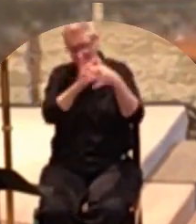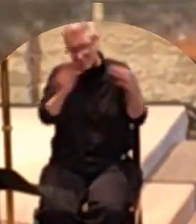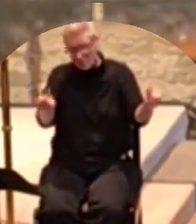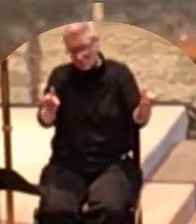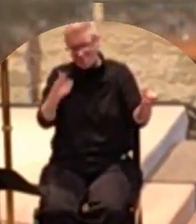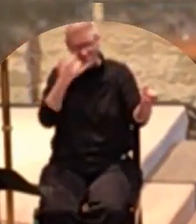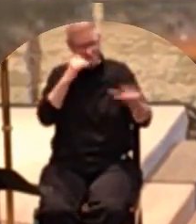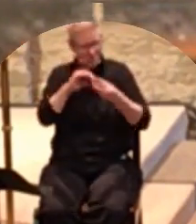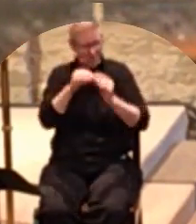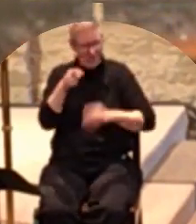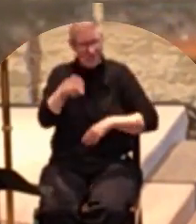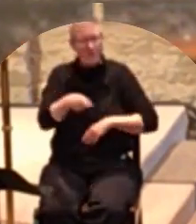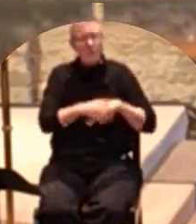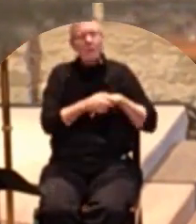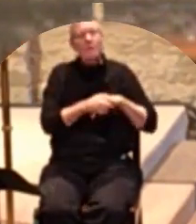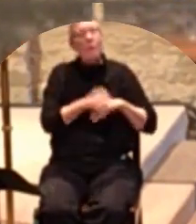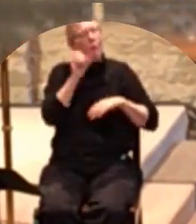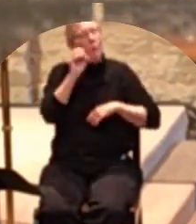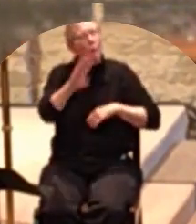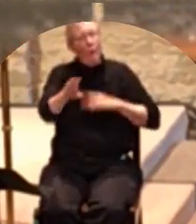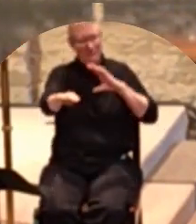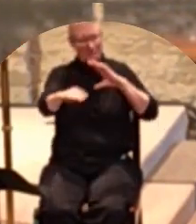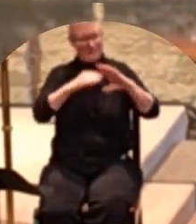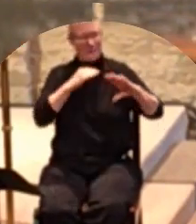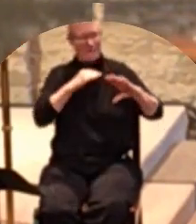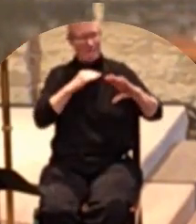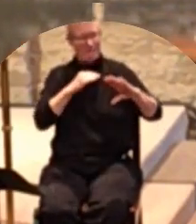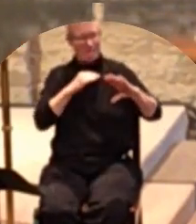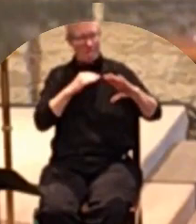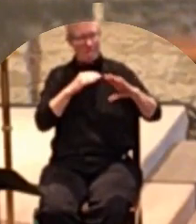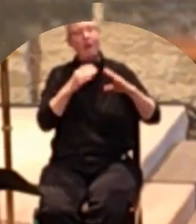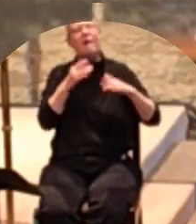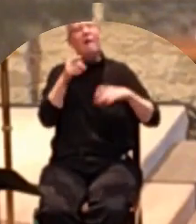763-521-4793. Or you can email us at